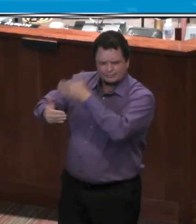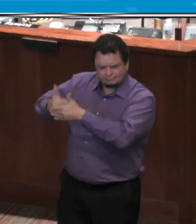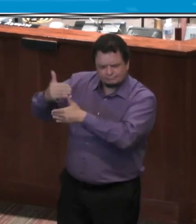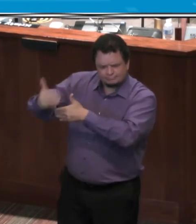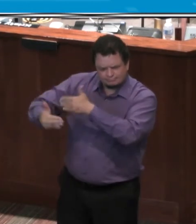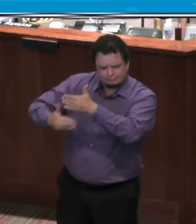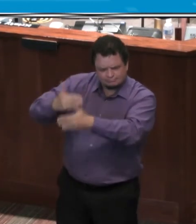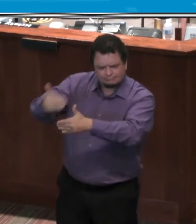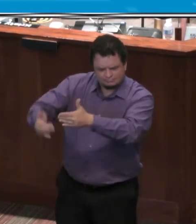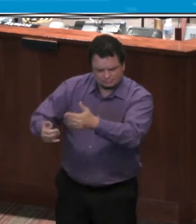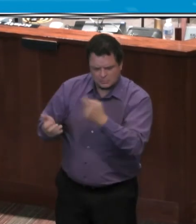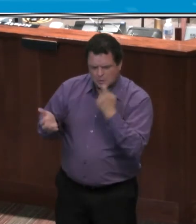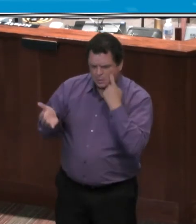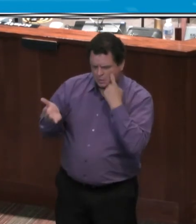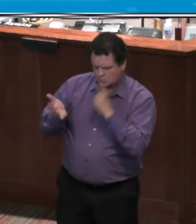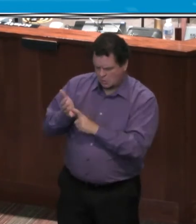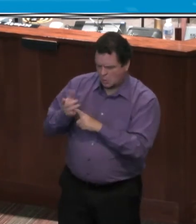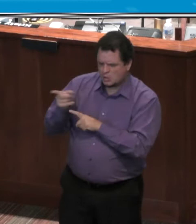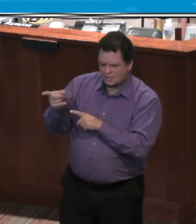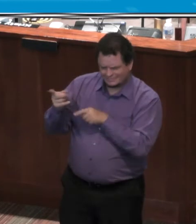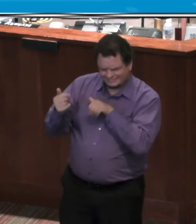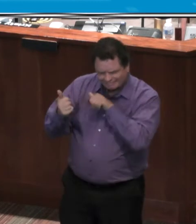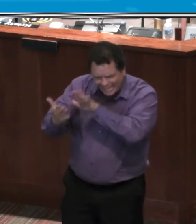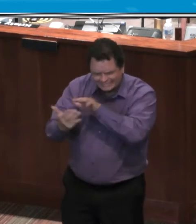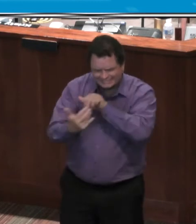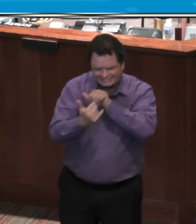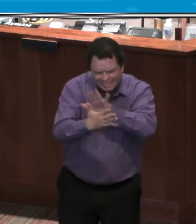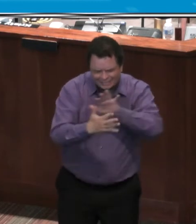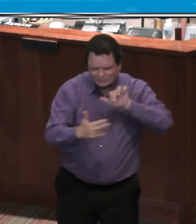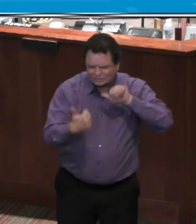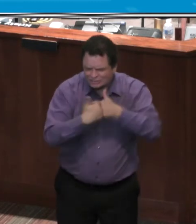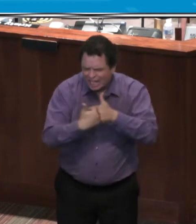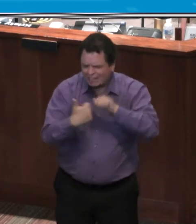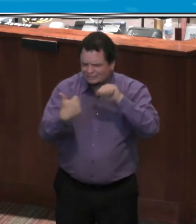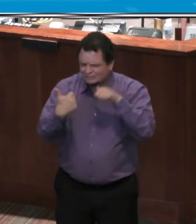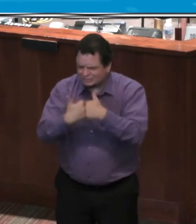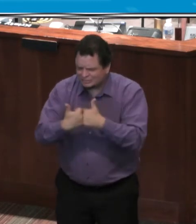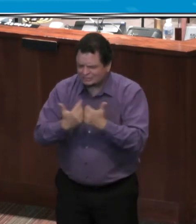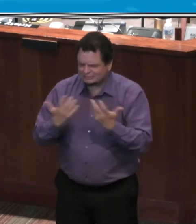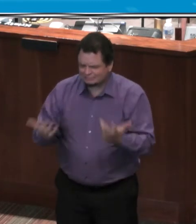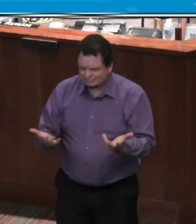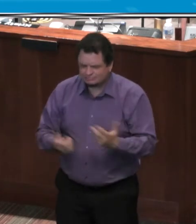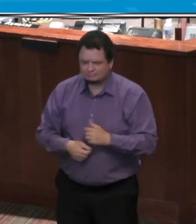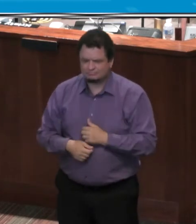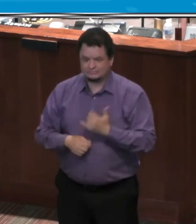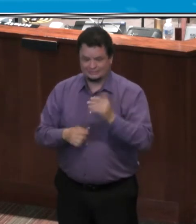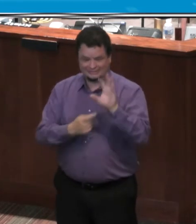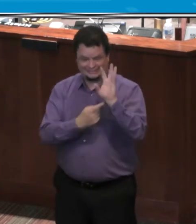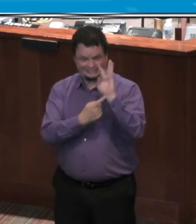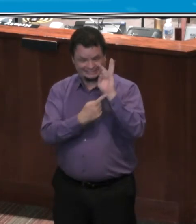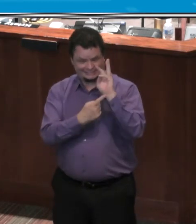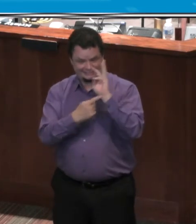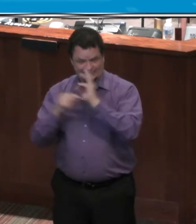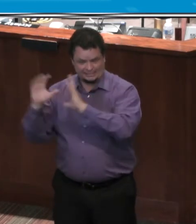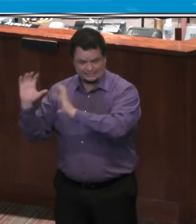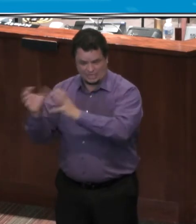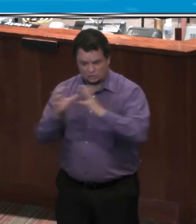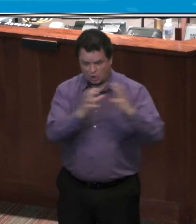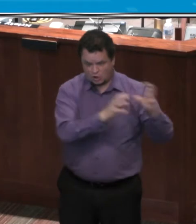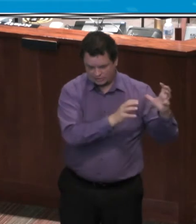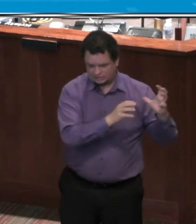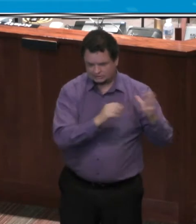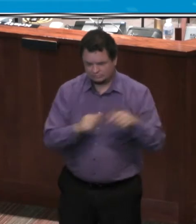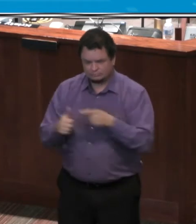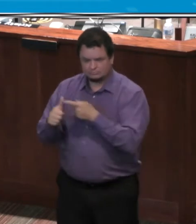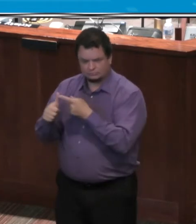And for us, they came down into 6 categories. So infrastructure, think transportation or affordable housing, access, whether